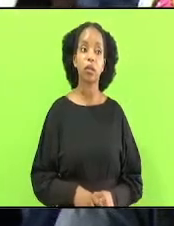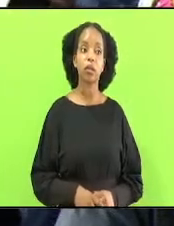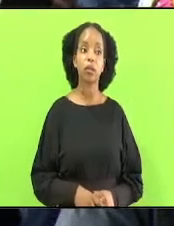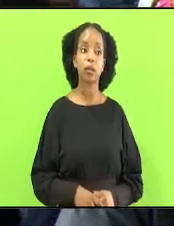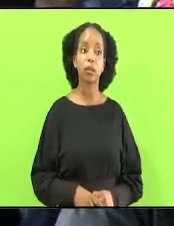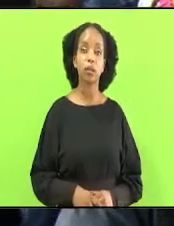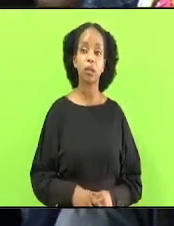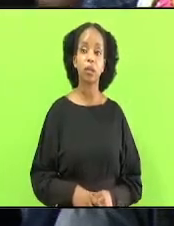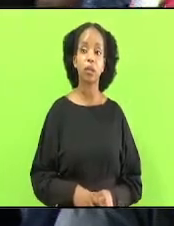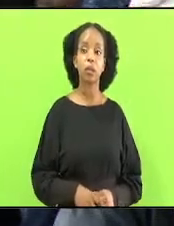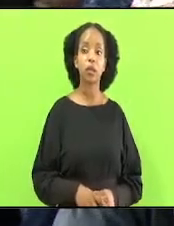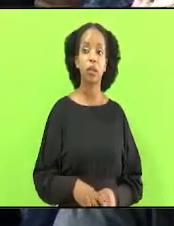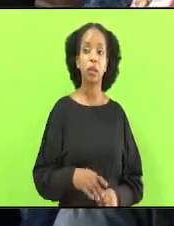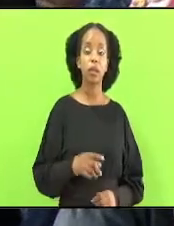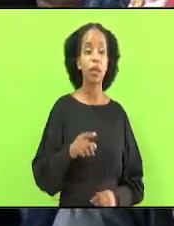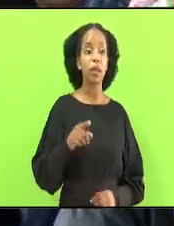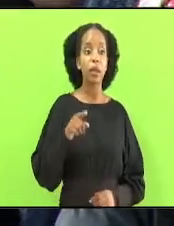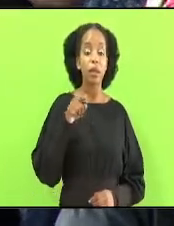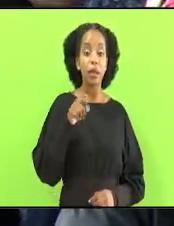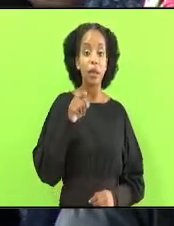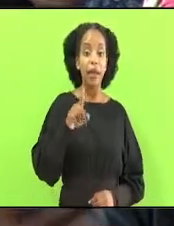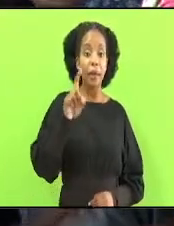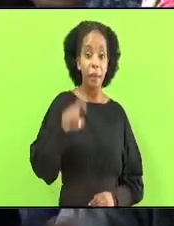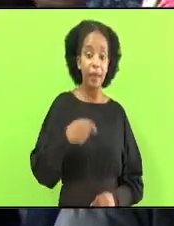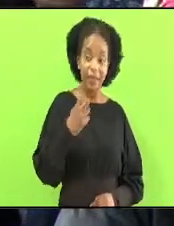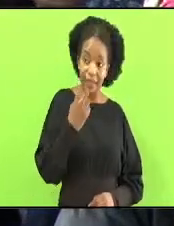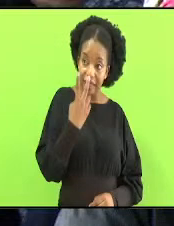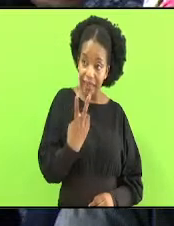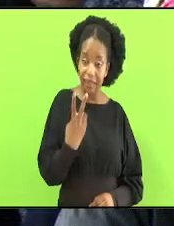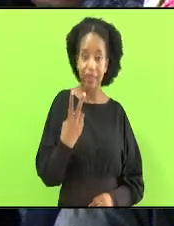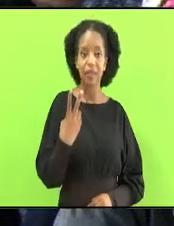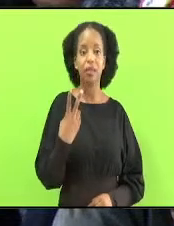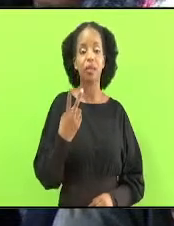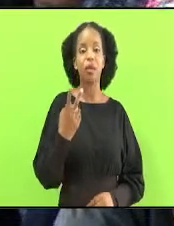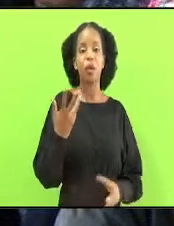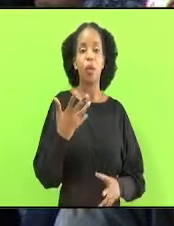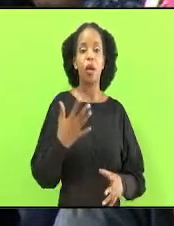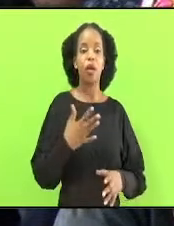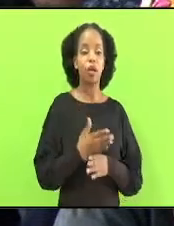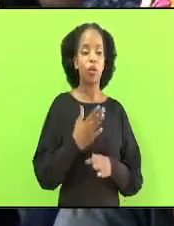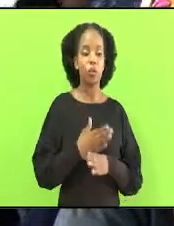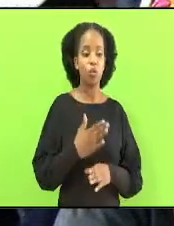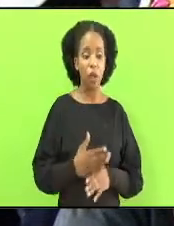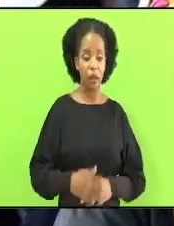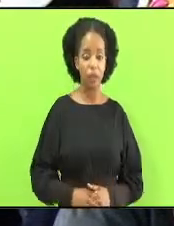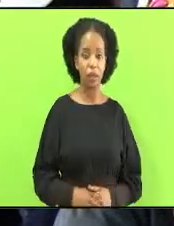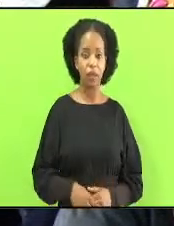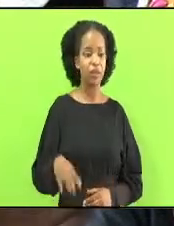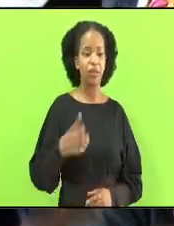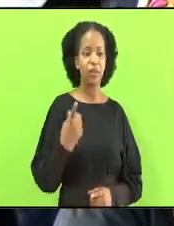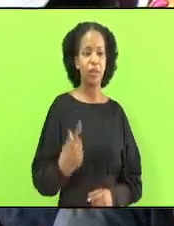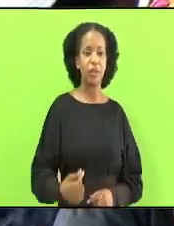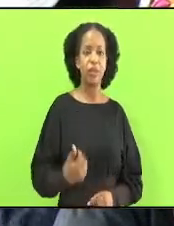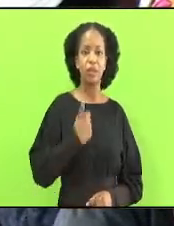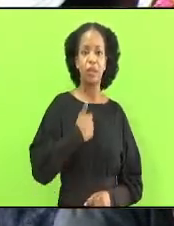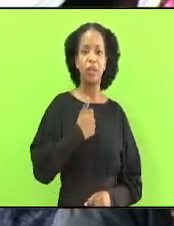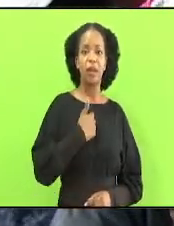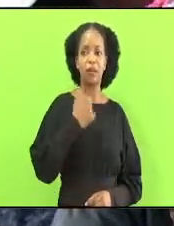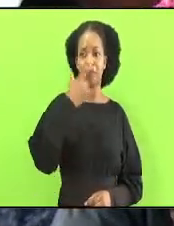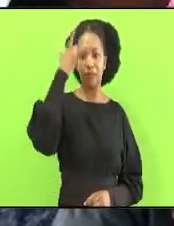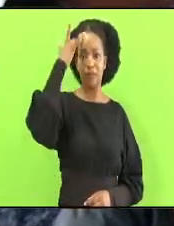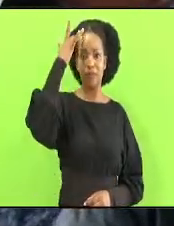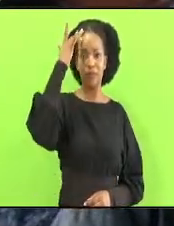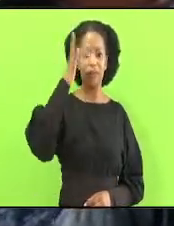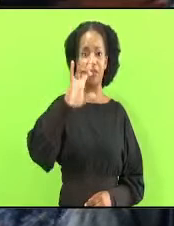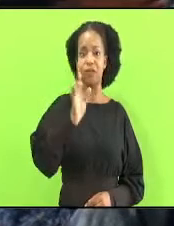le hira lebellang batho ba ba berekang. Le ska hirela batho ba ba jang madi a puso hela. So